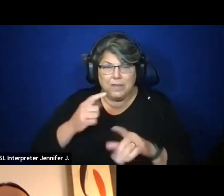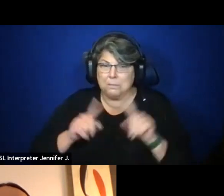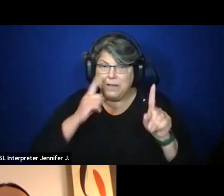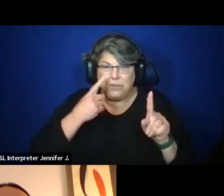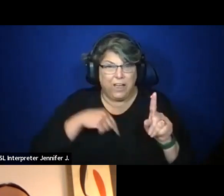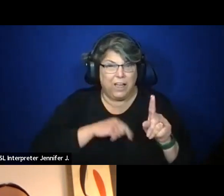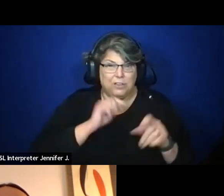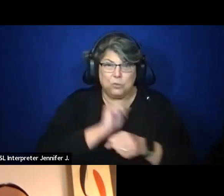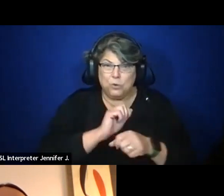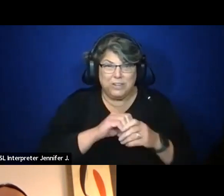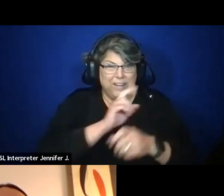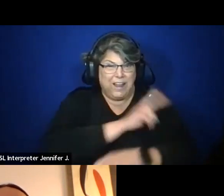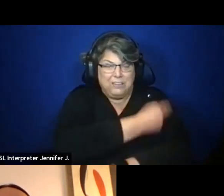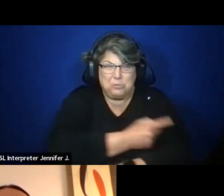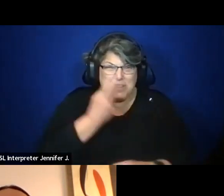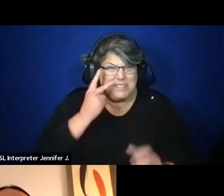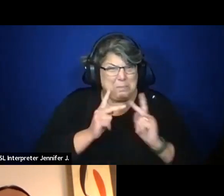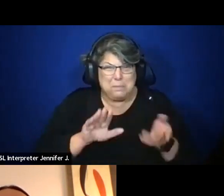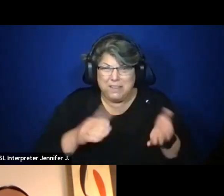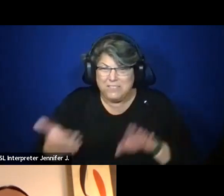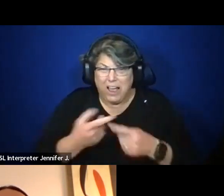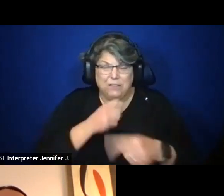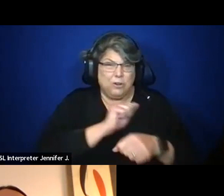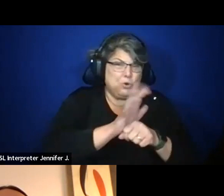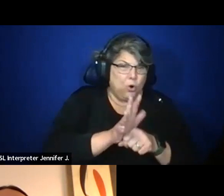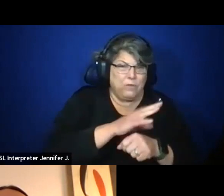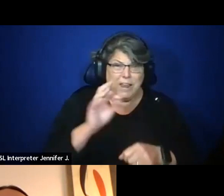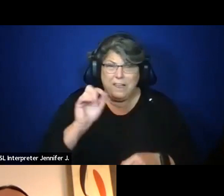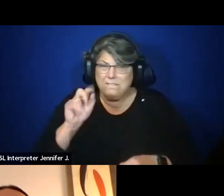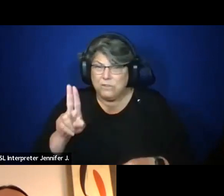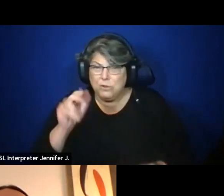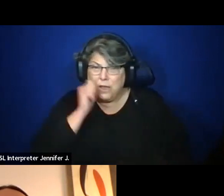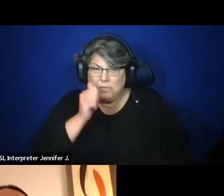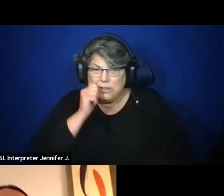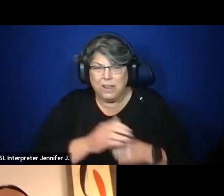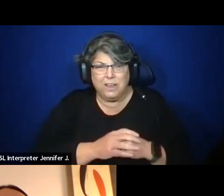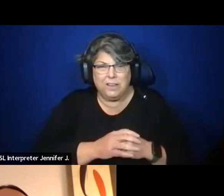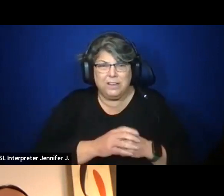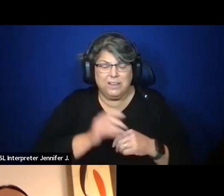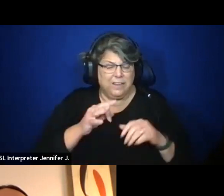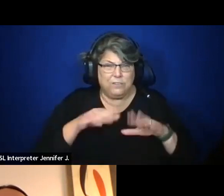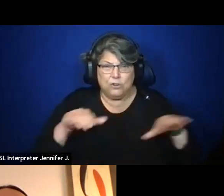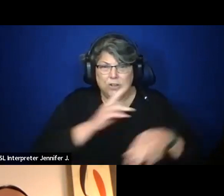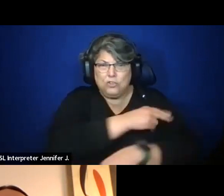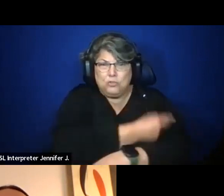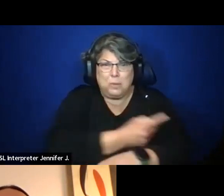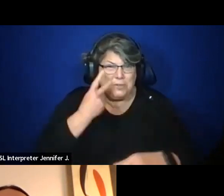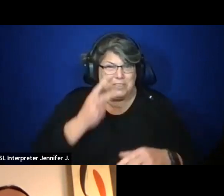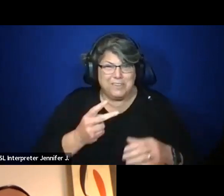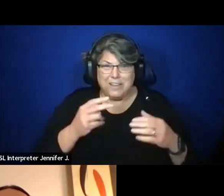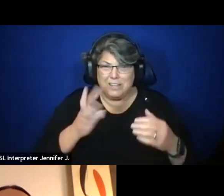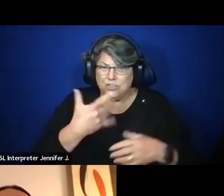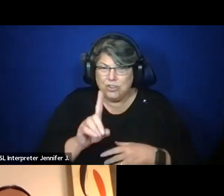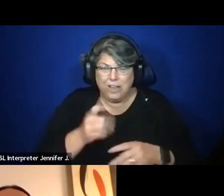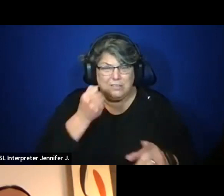and we see people die of both every day, and if you're a pediatrician and you see a hospital death from a pediatric case of flu or RSV, it